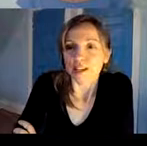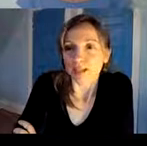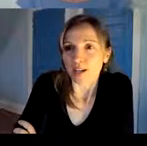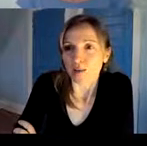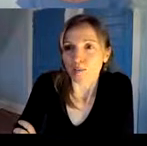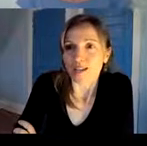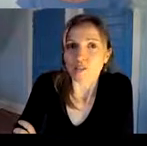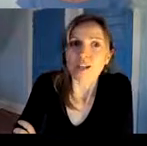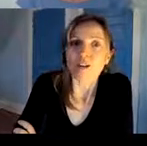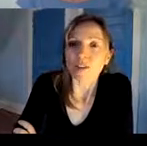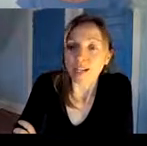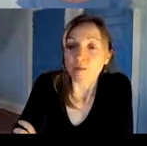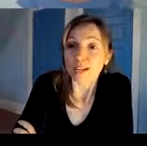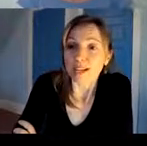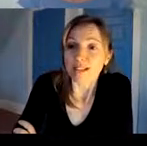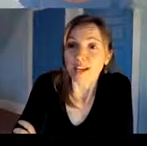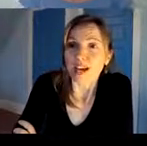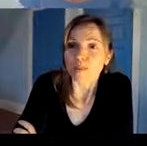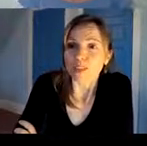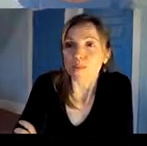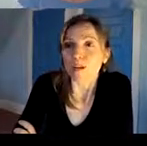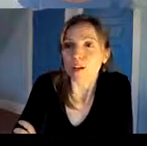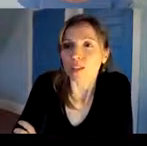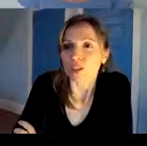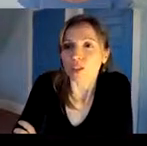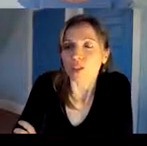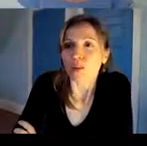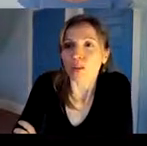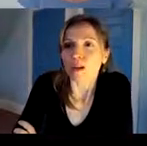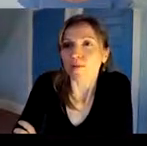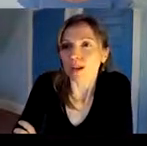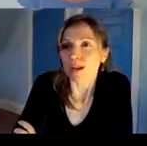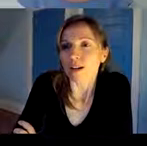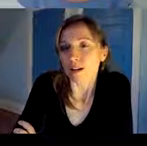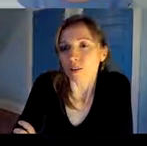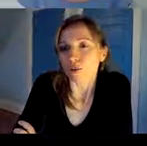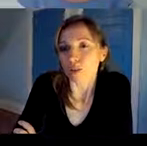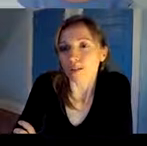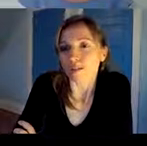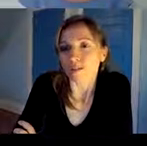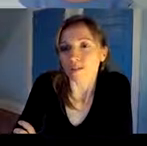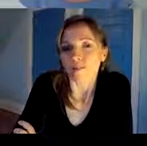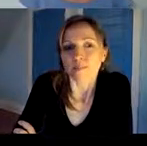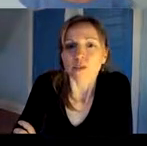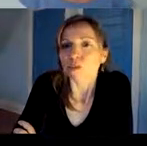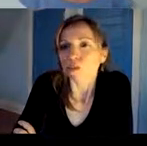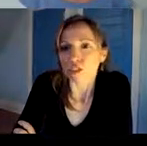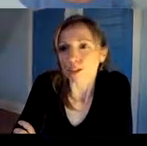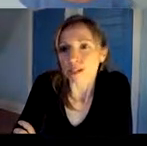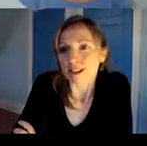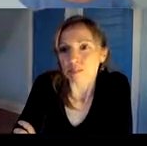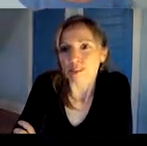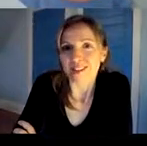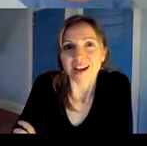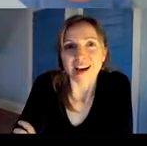suppress native plant growth because many of our native plants have a symbiotic relationship with fungi found in the soil. So those are just